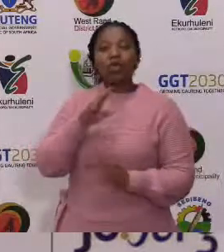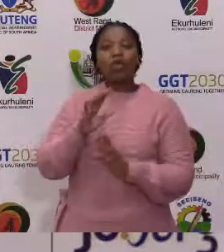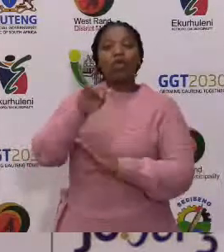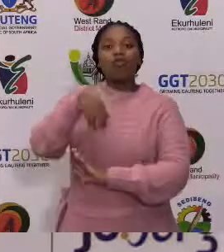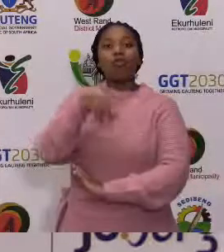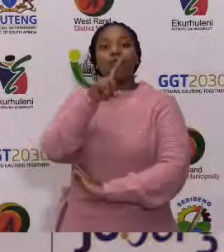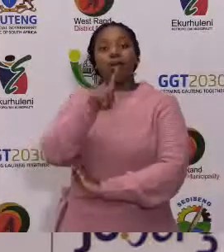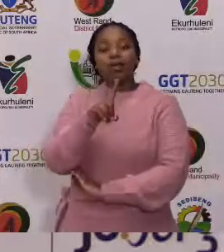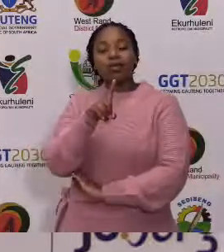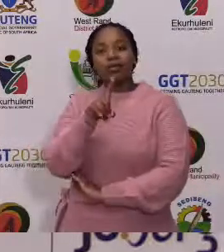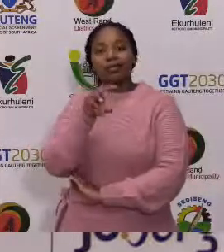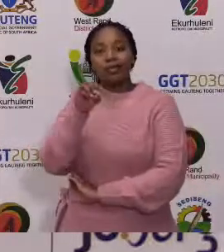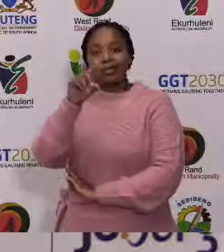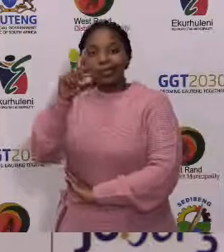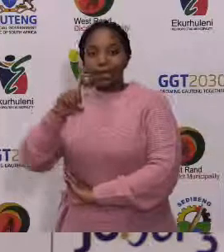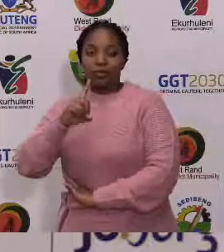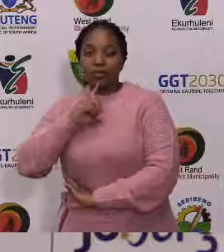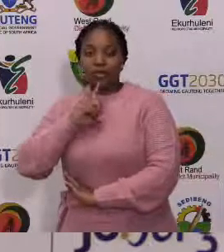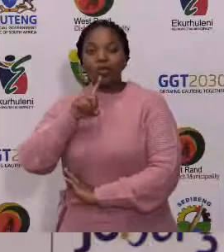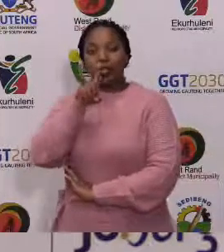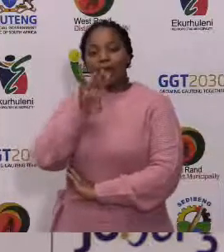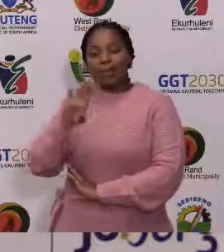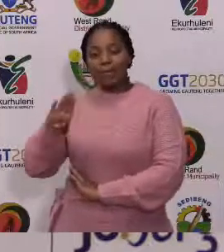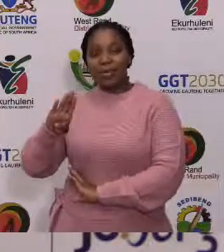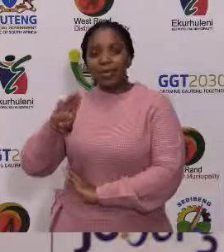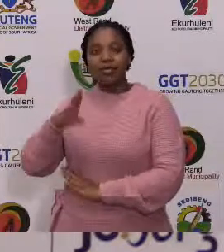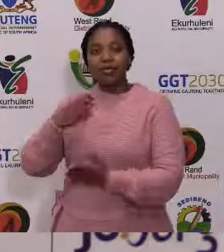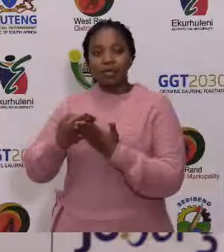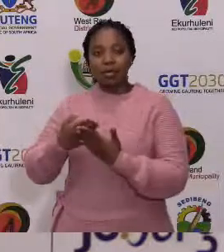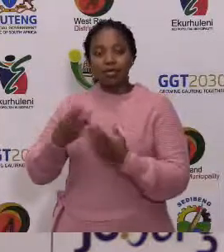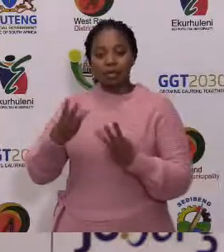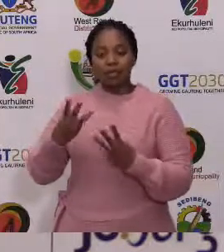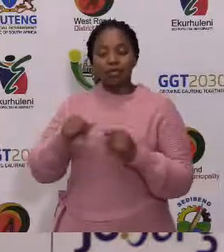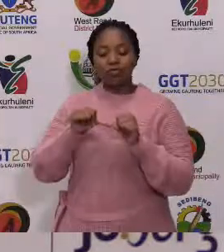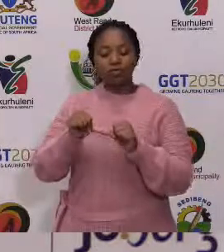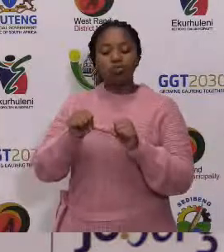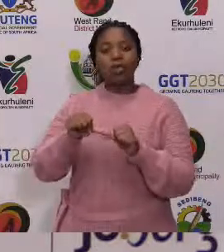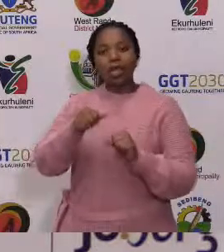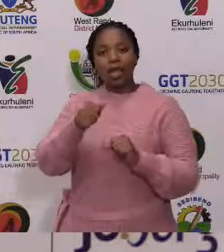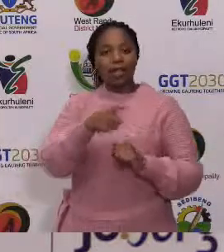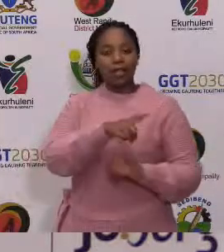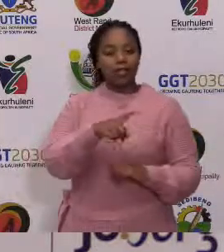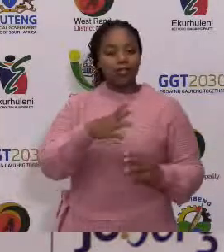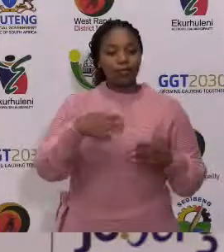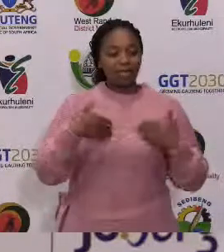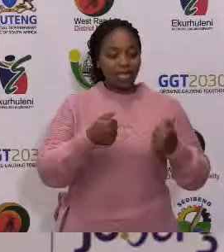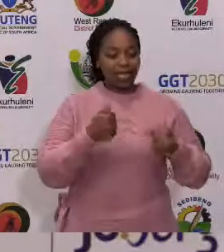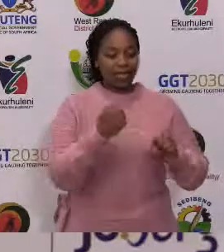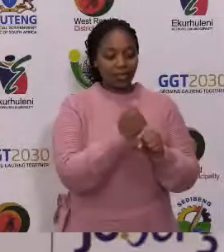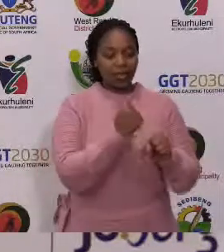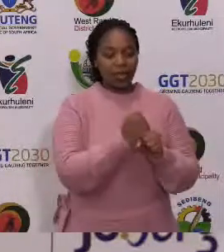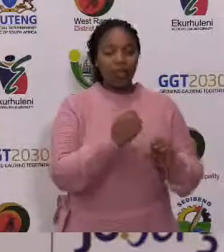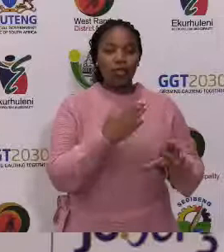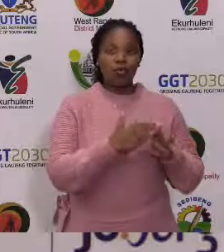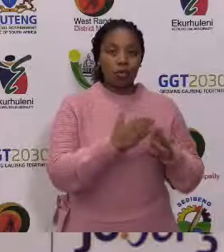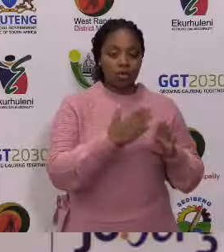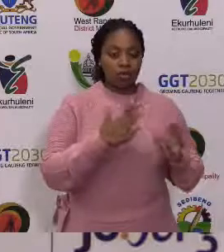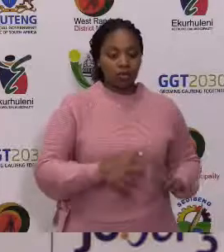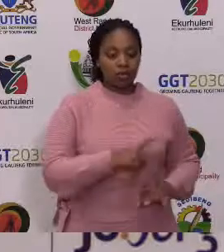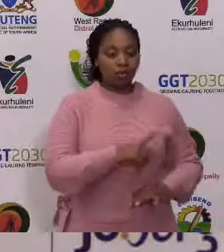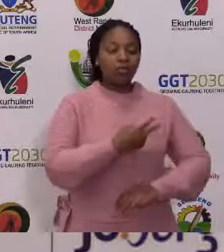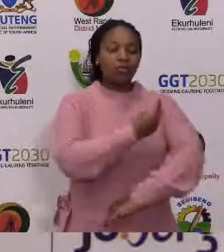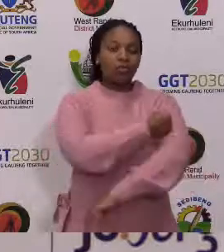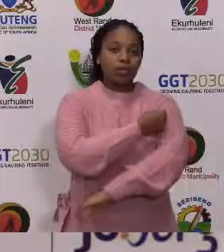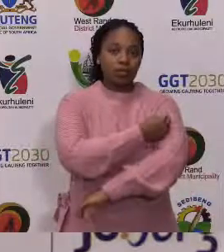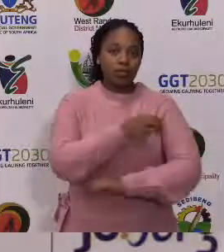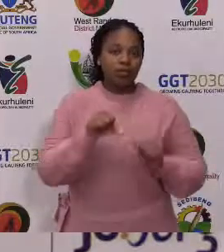1B in the province to complete the remainder of the community, the healthcare workers, we were told